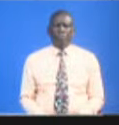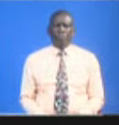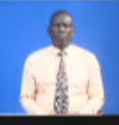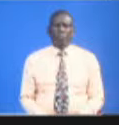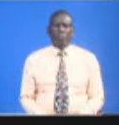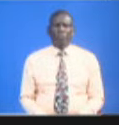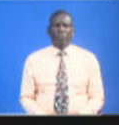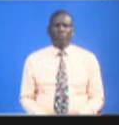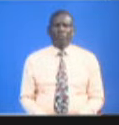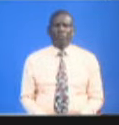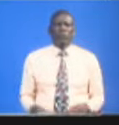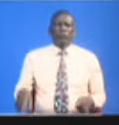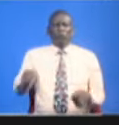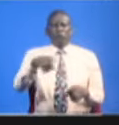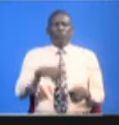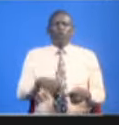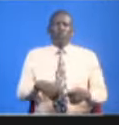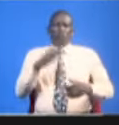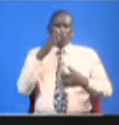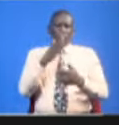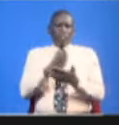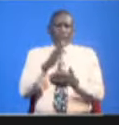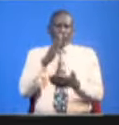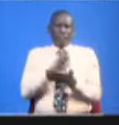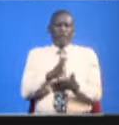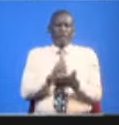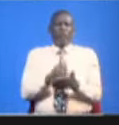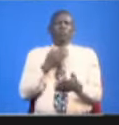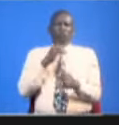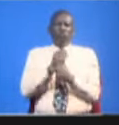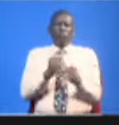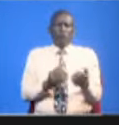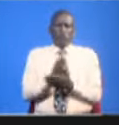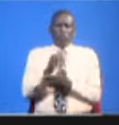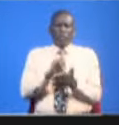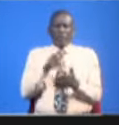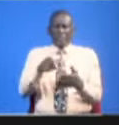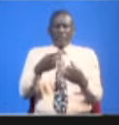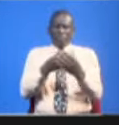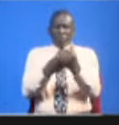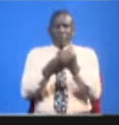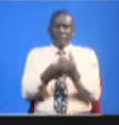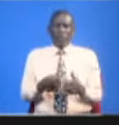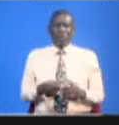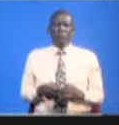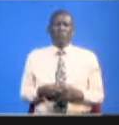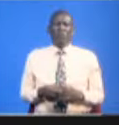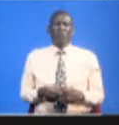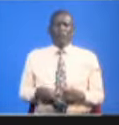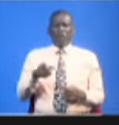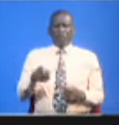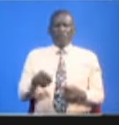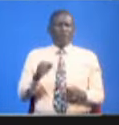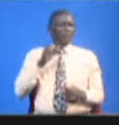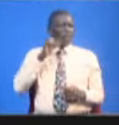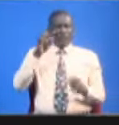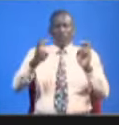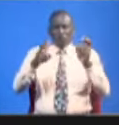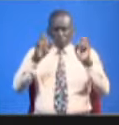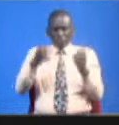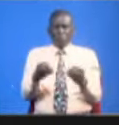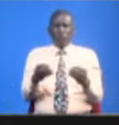We amplify the fact that we are going to ensure that within this partnership, this gender issue must be taken care